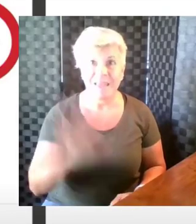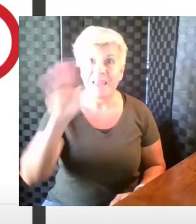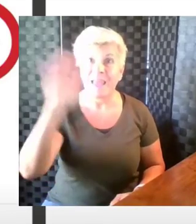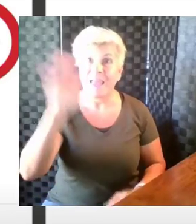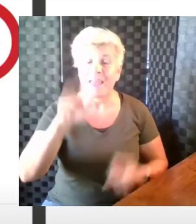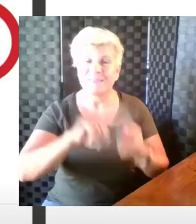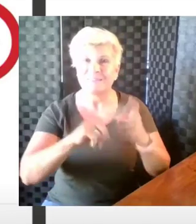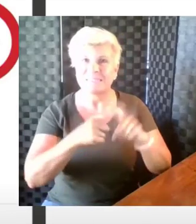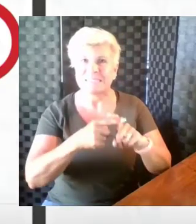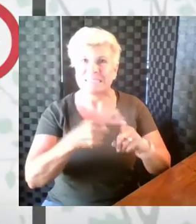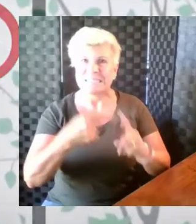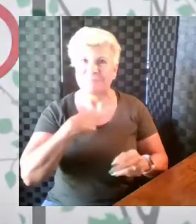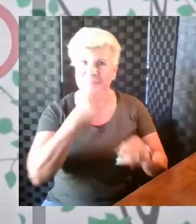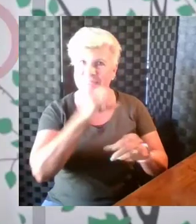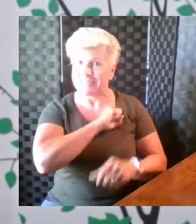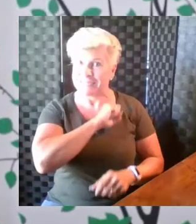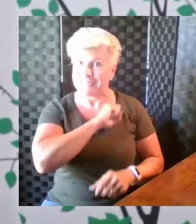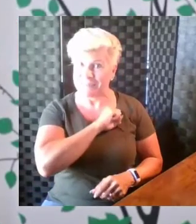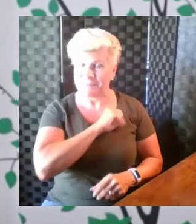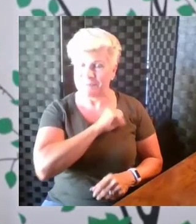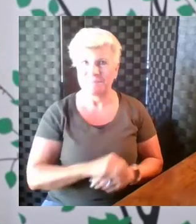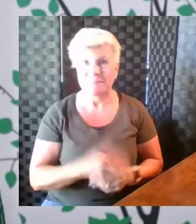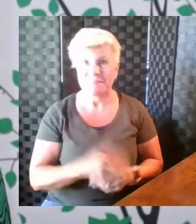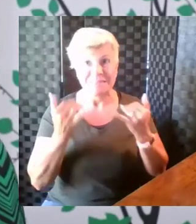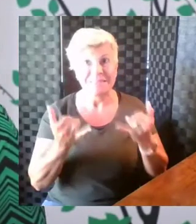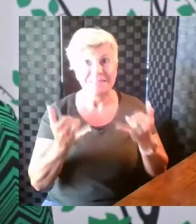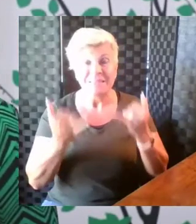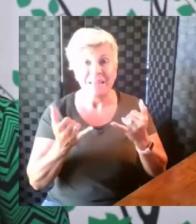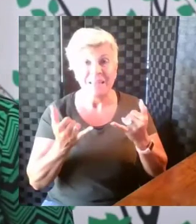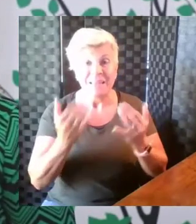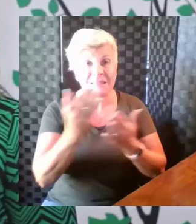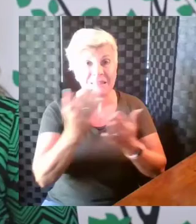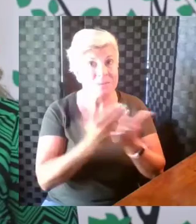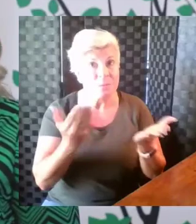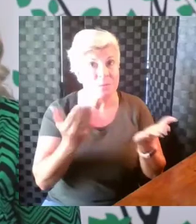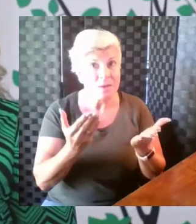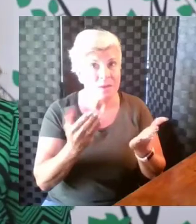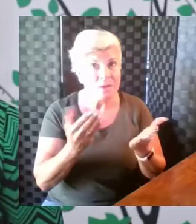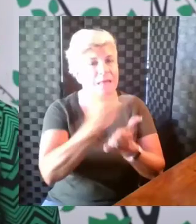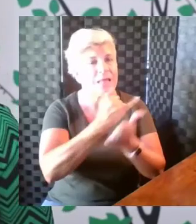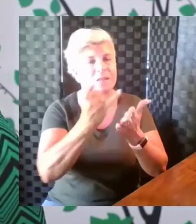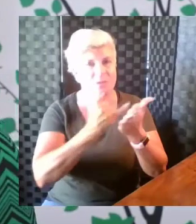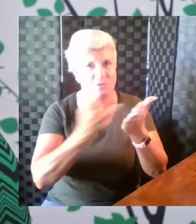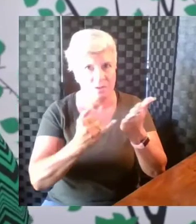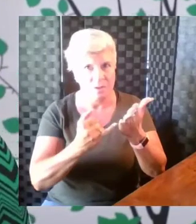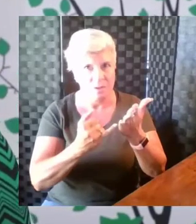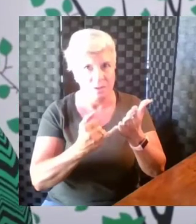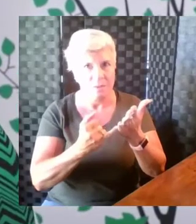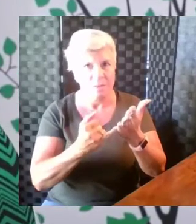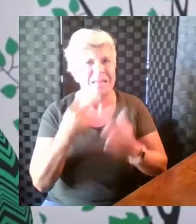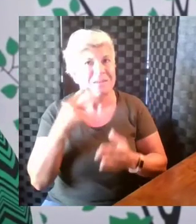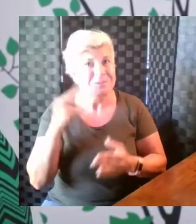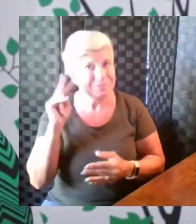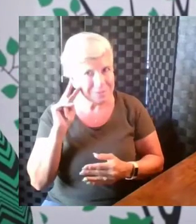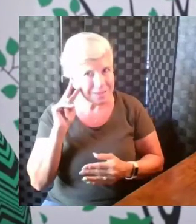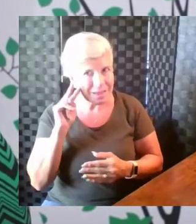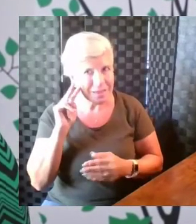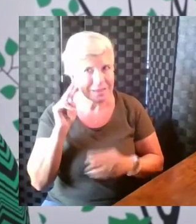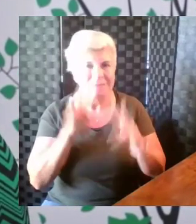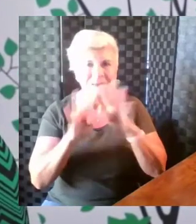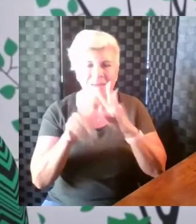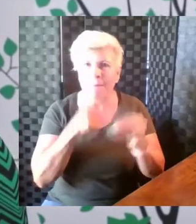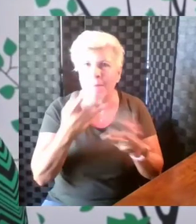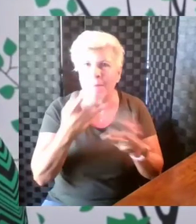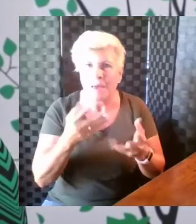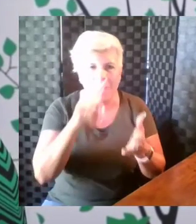Hello friends, it's Mrs. Schreiber again, and today we're going to do a lesson on illustrations. I know the last couple of days we've been